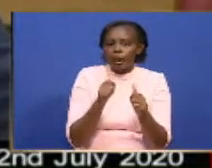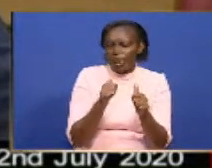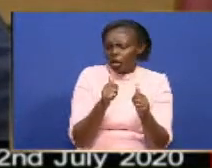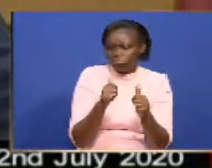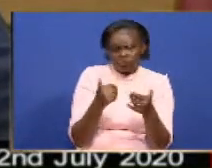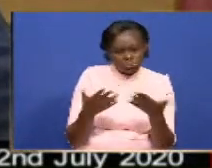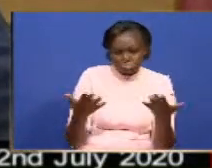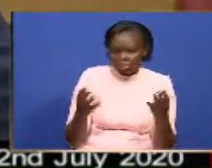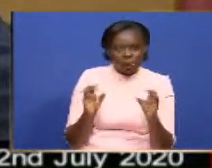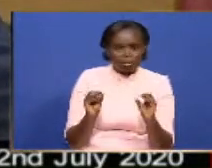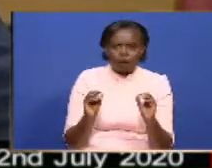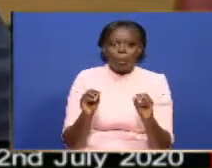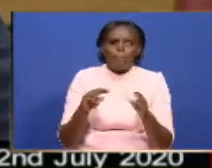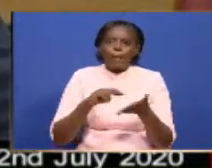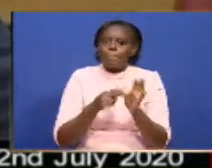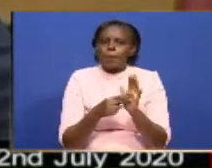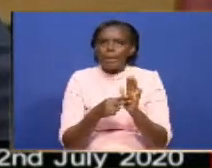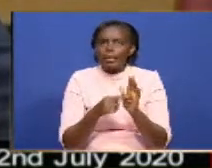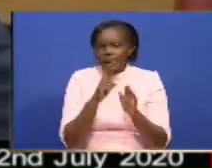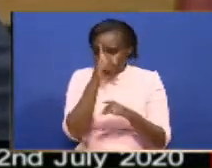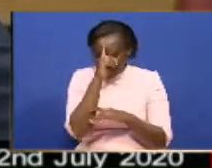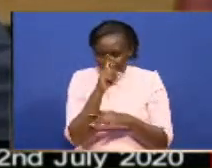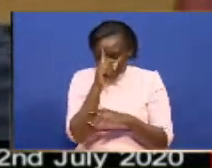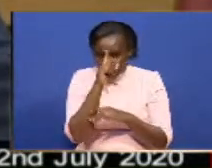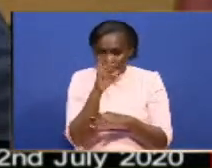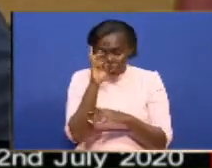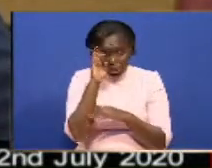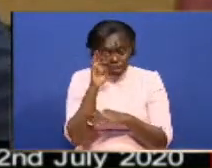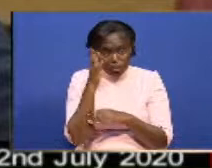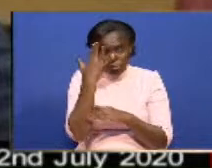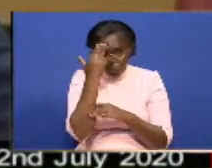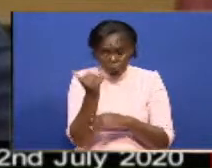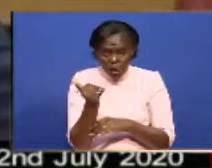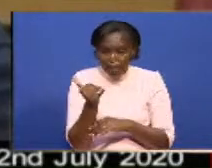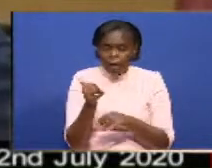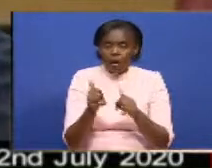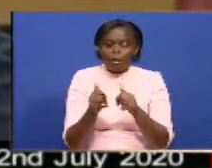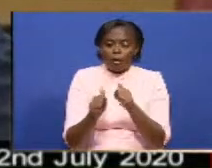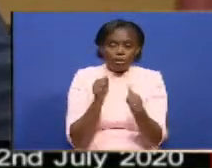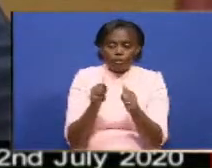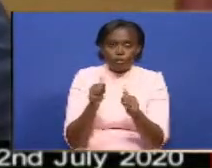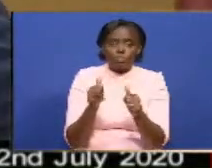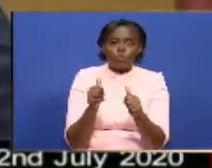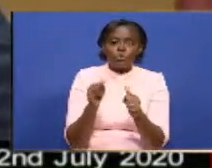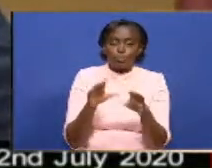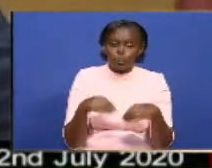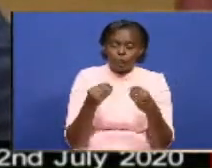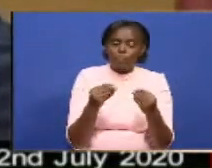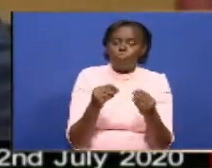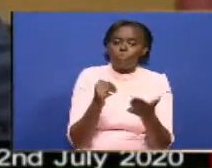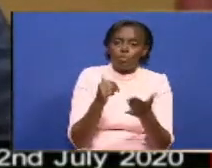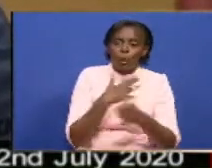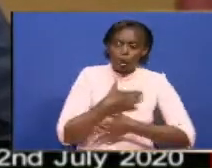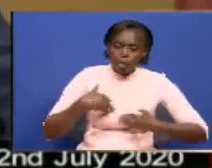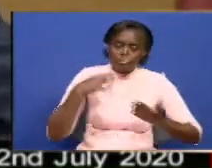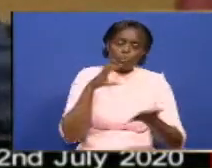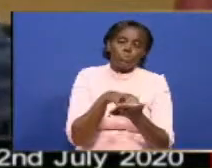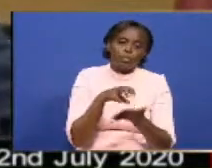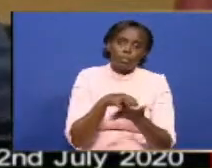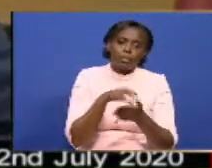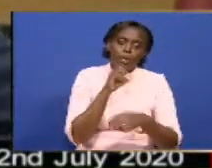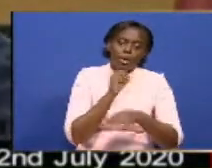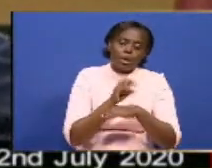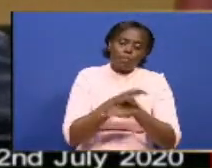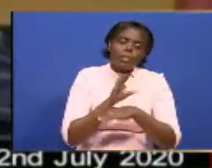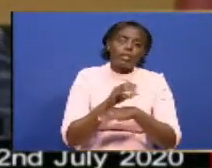it, that there are serious reasons why you should be denied. And there are a number of other advisory bodies